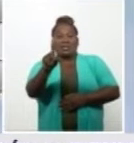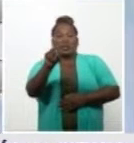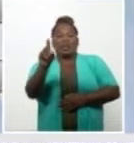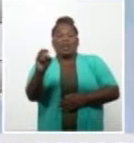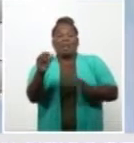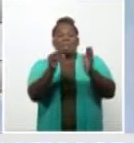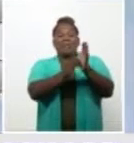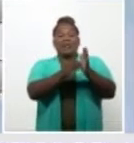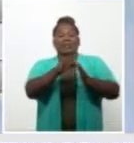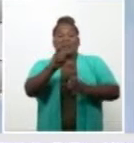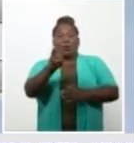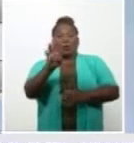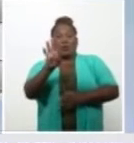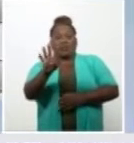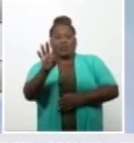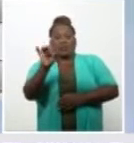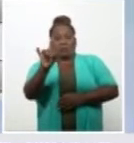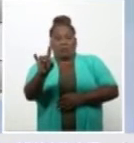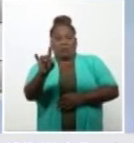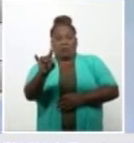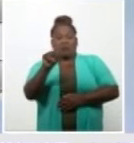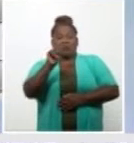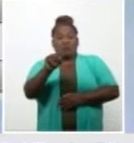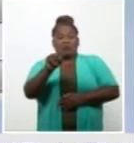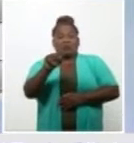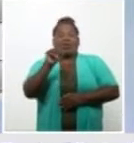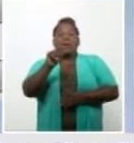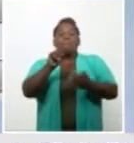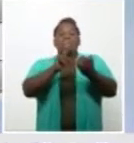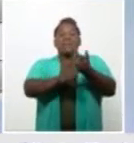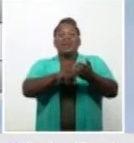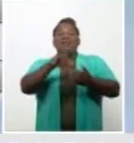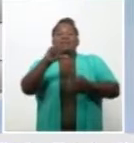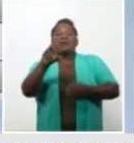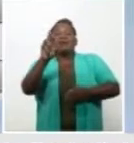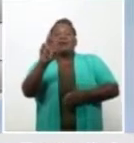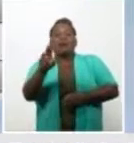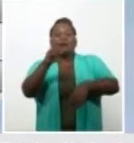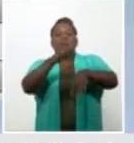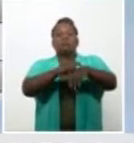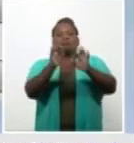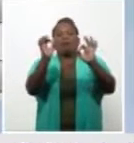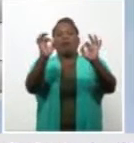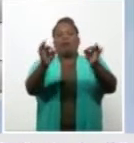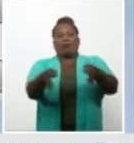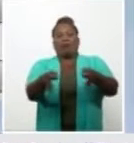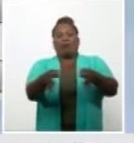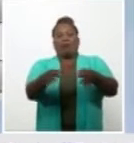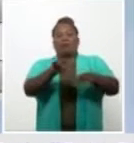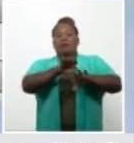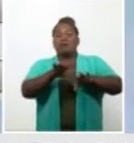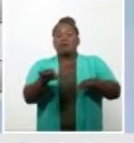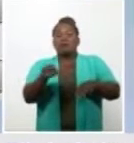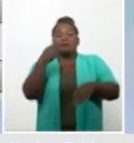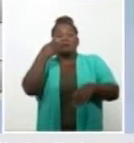110,349 tests using the molecular biology real-time PCR technology,